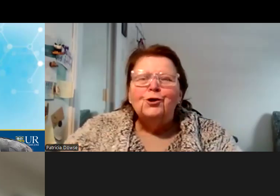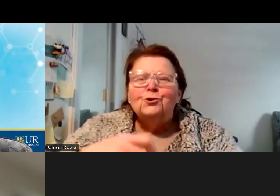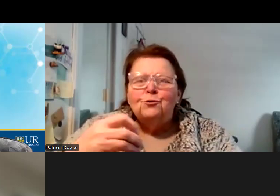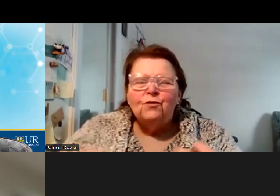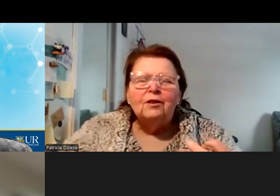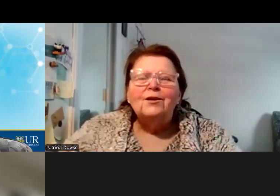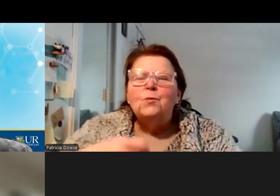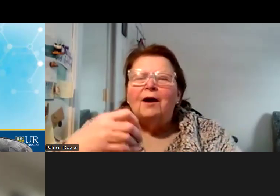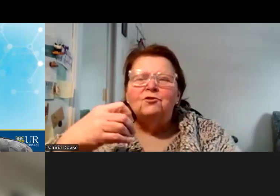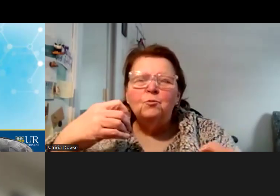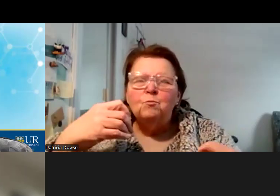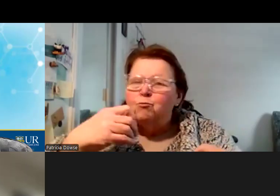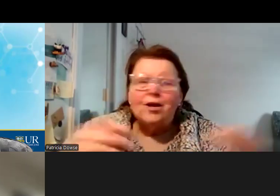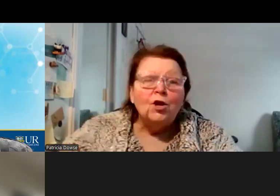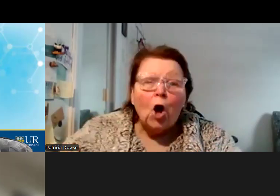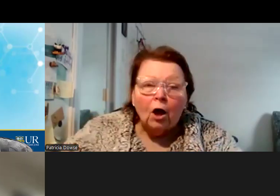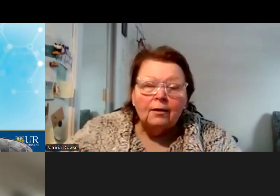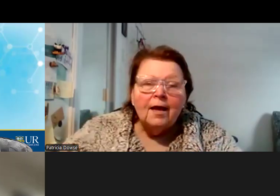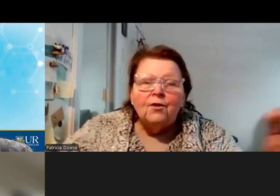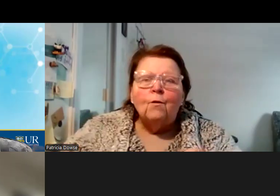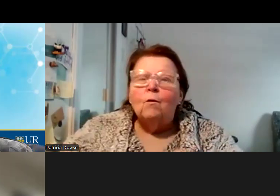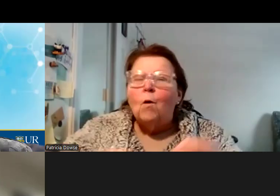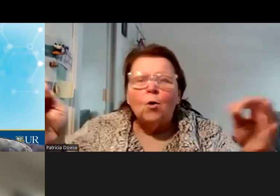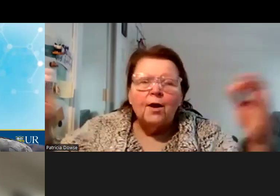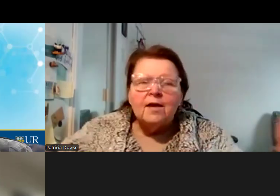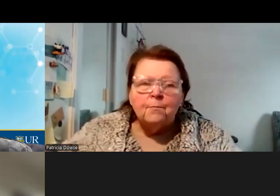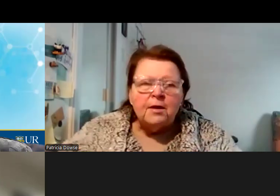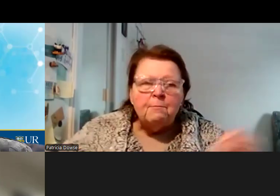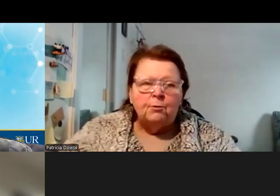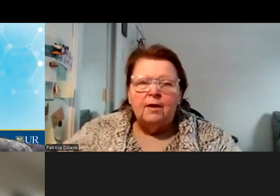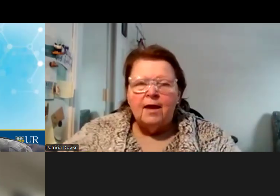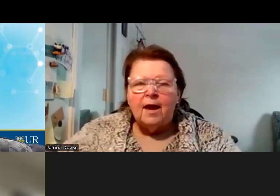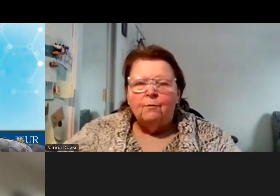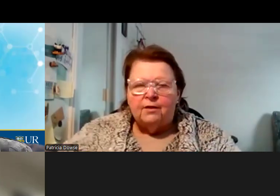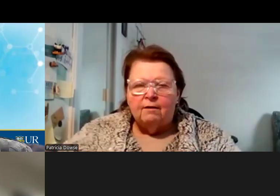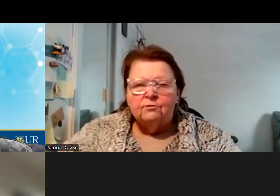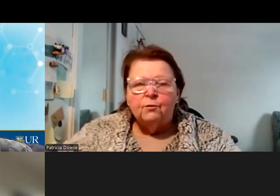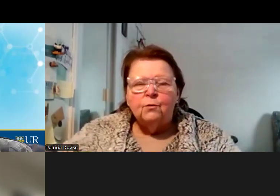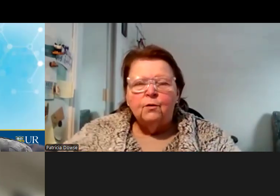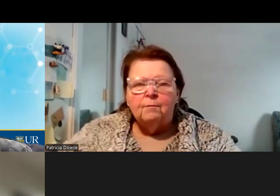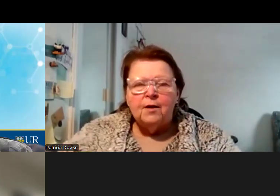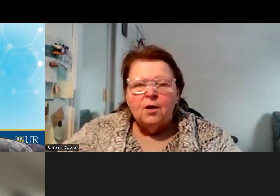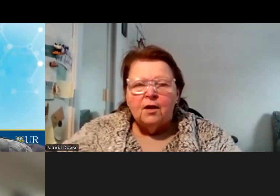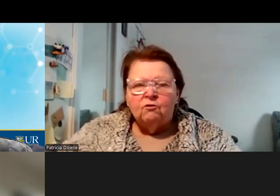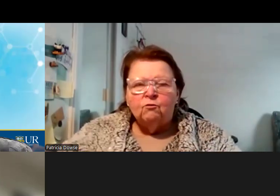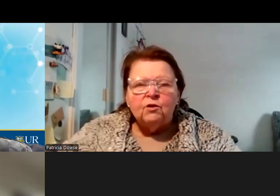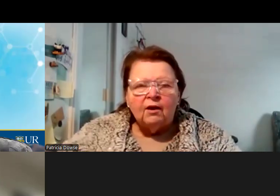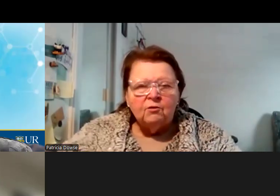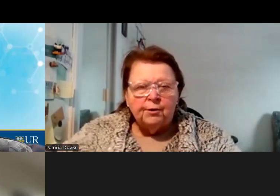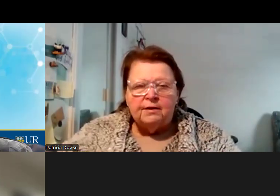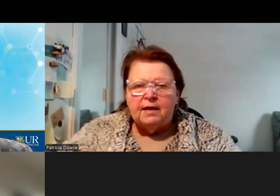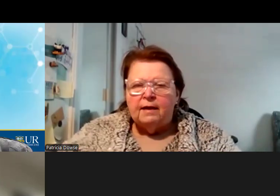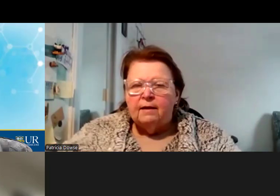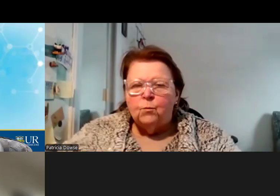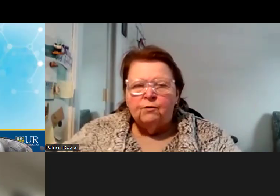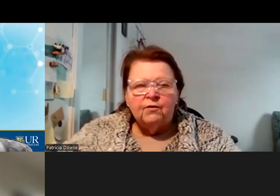partners to feel like you have to bring it all. There are already people out there. So, just reach out